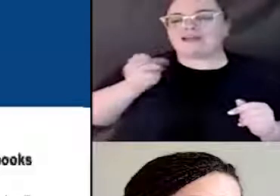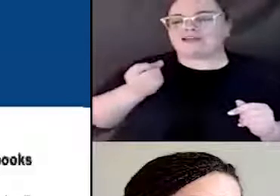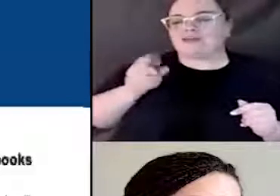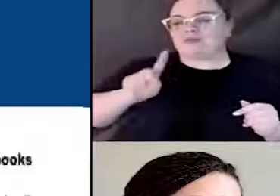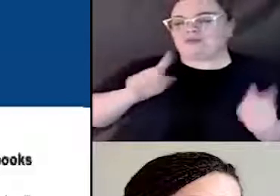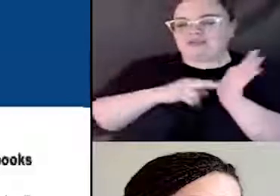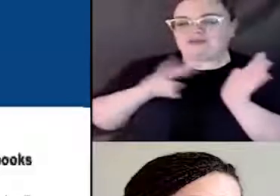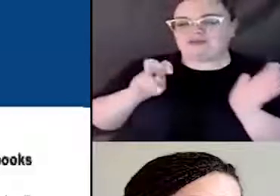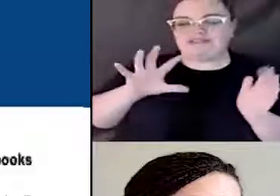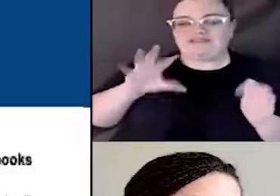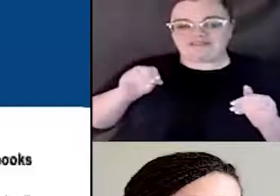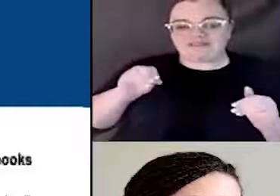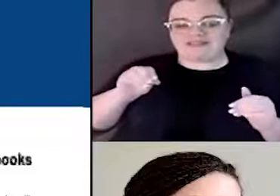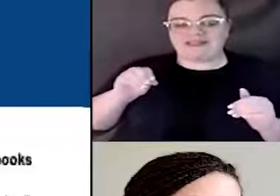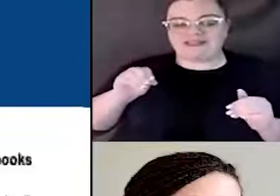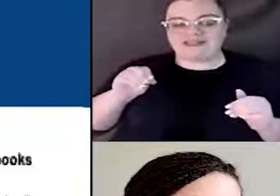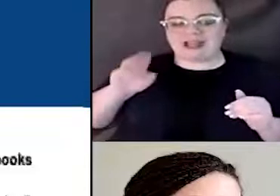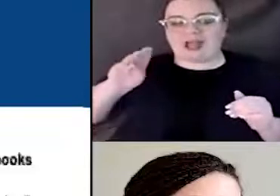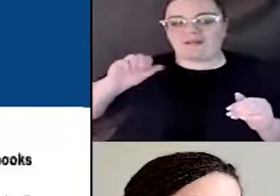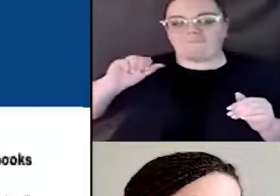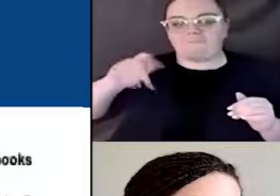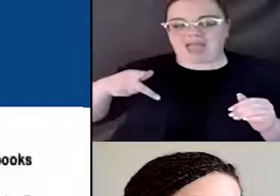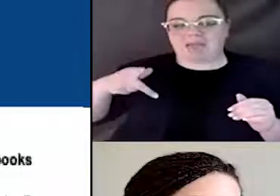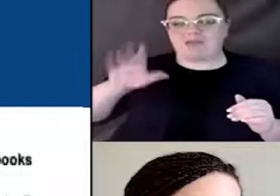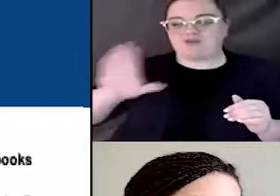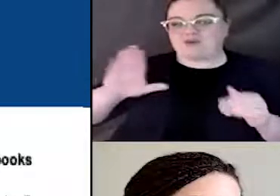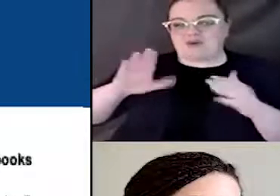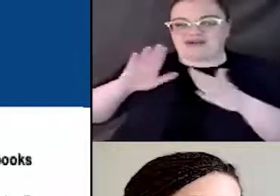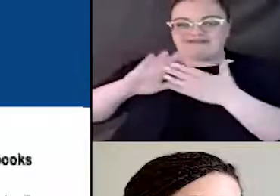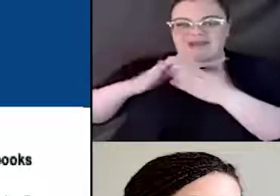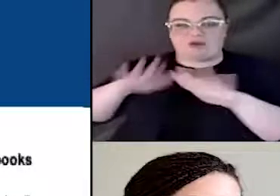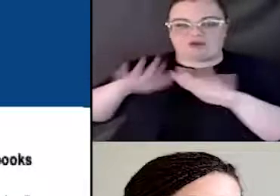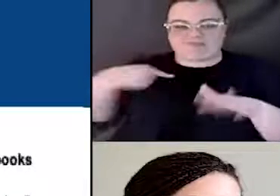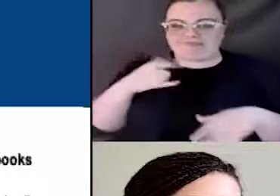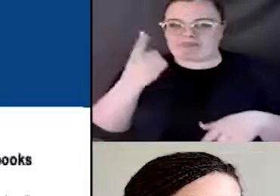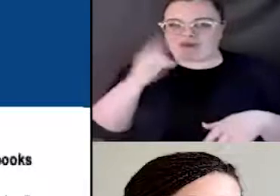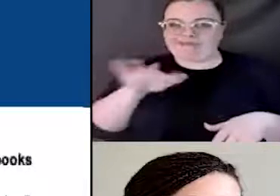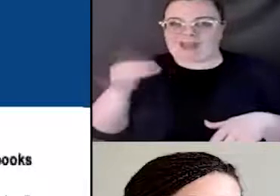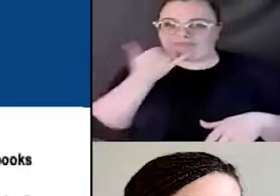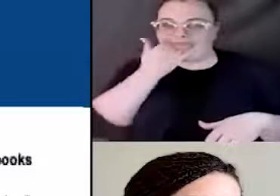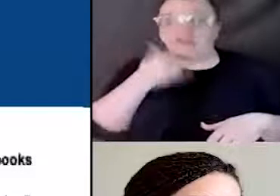workbooks. As you can see at the top right. But if you have other ideas for earthquake